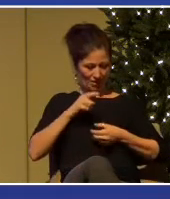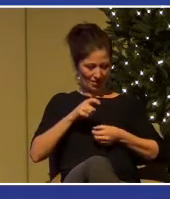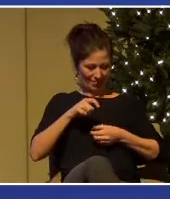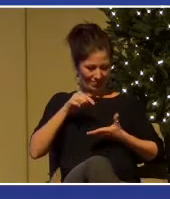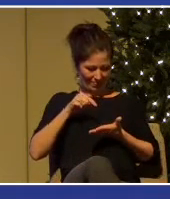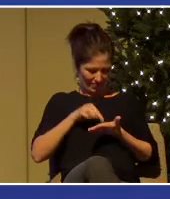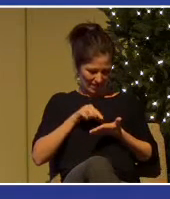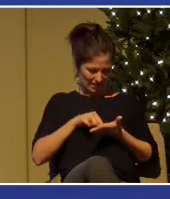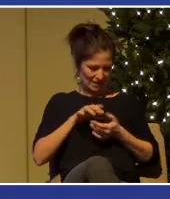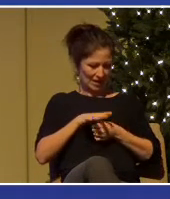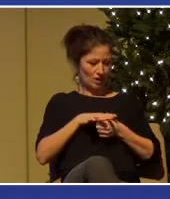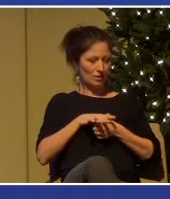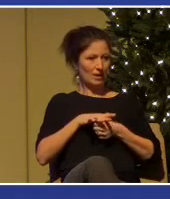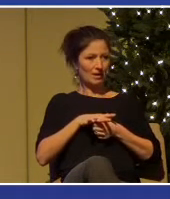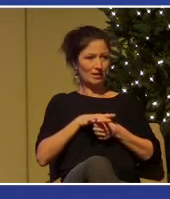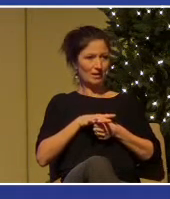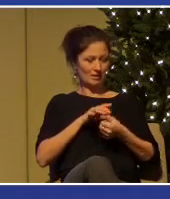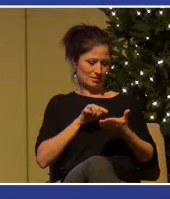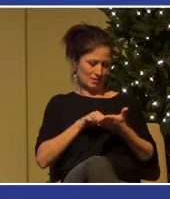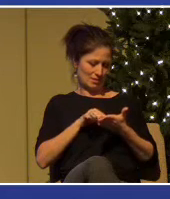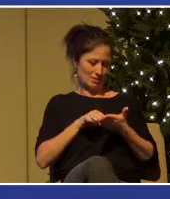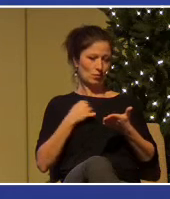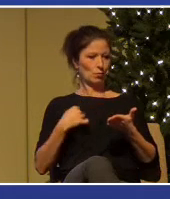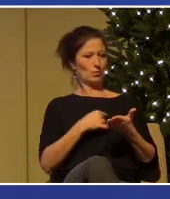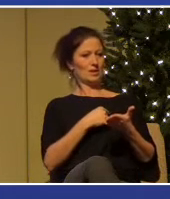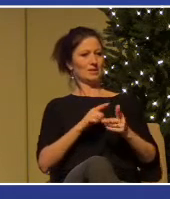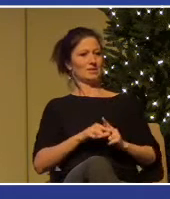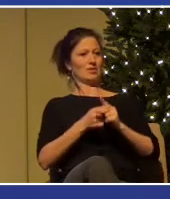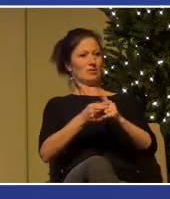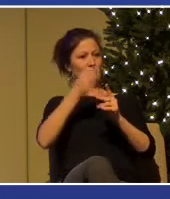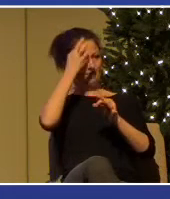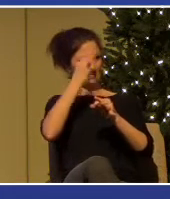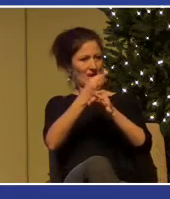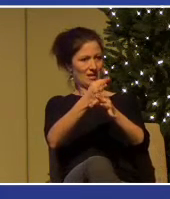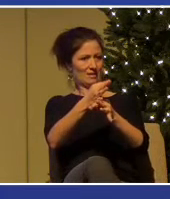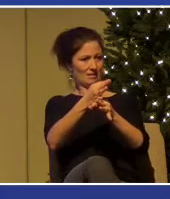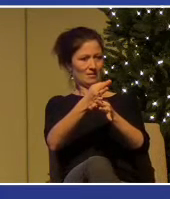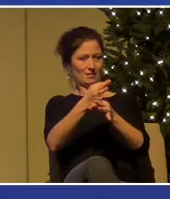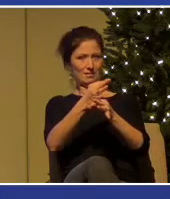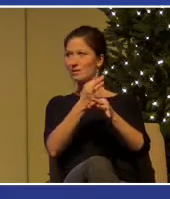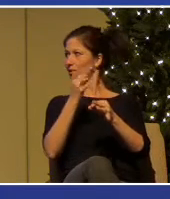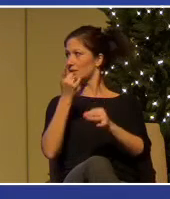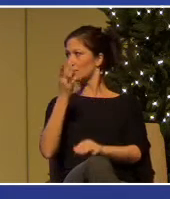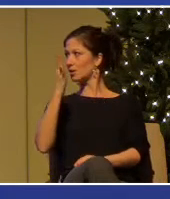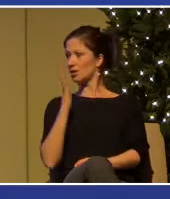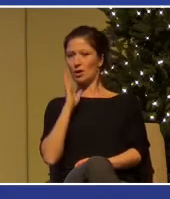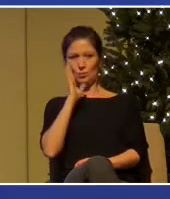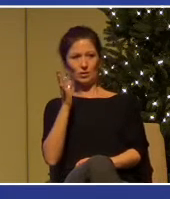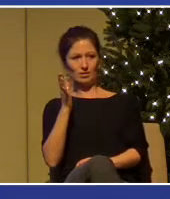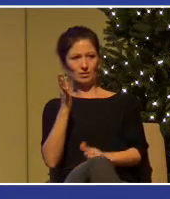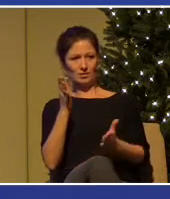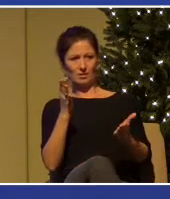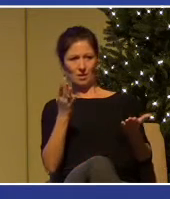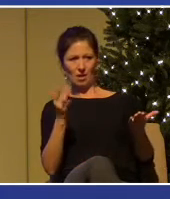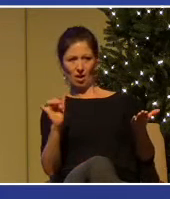we begin to have faith that God will come here as